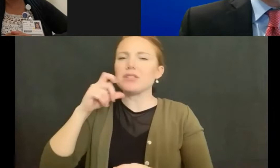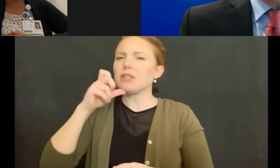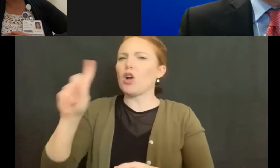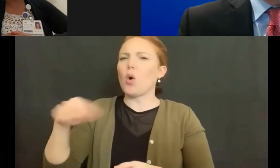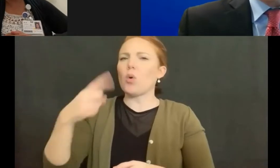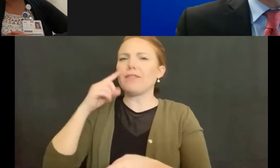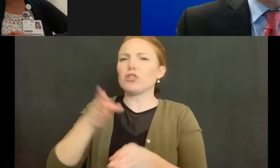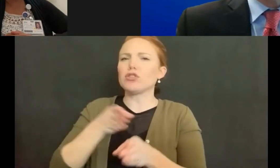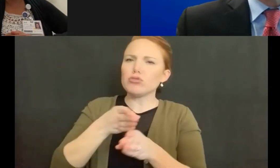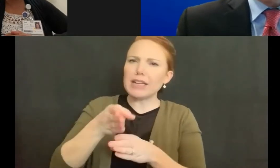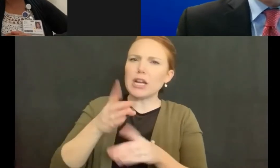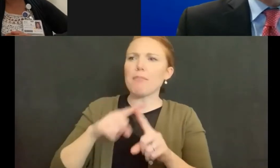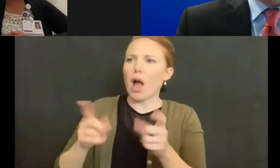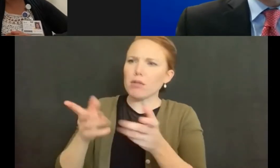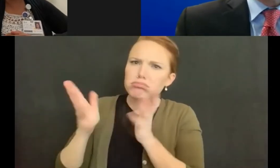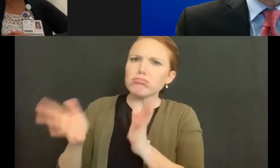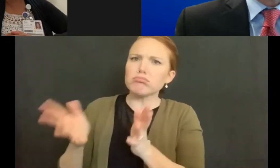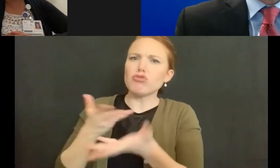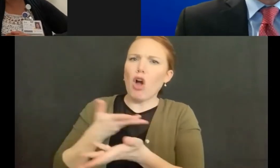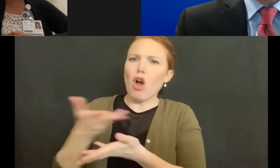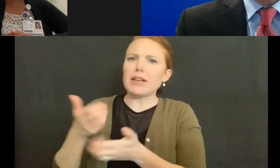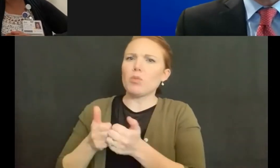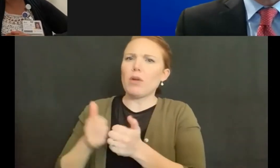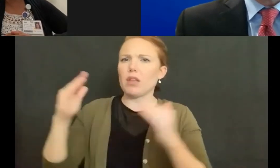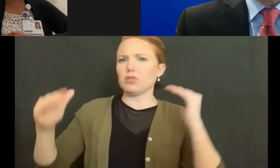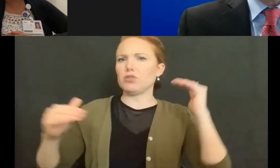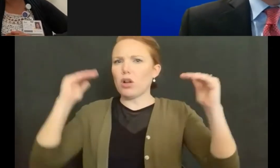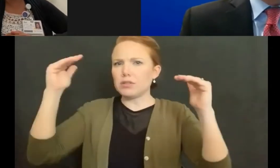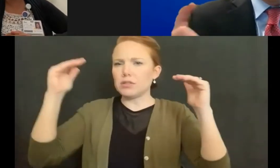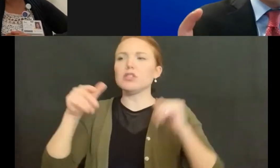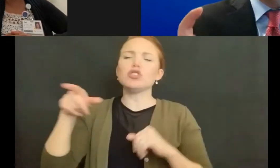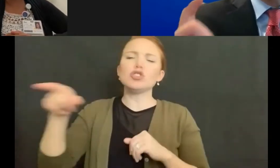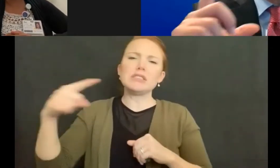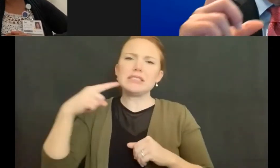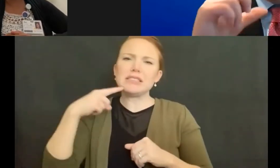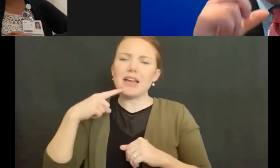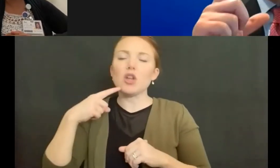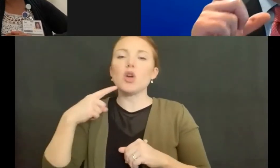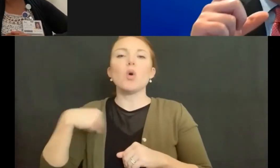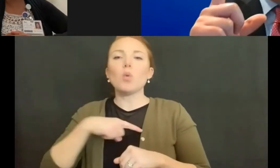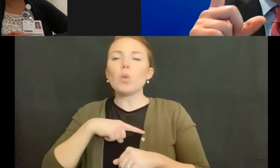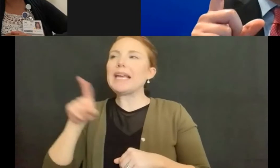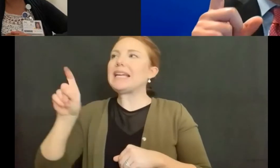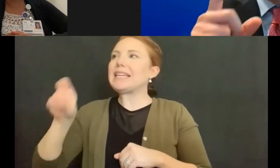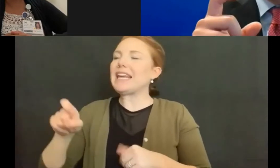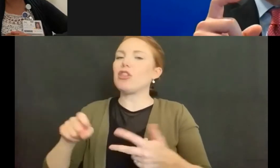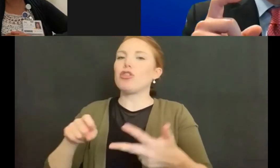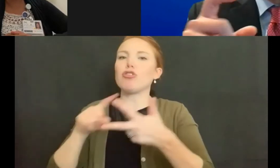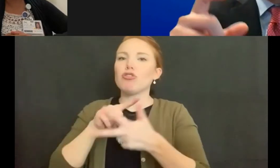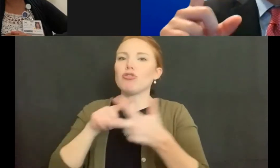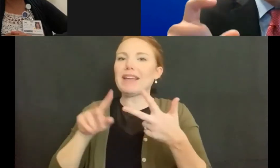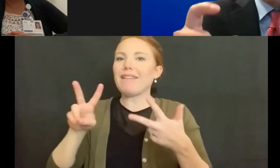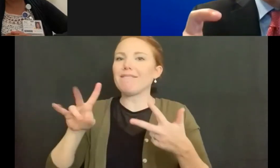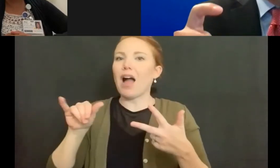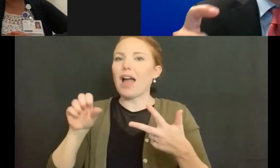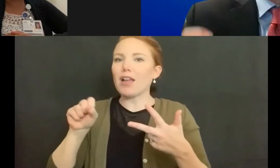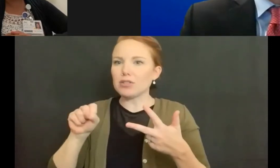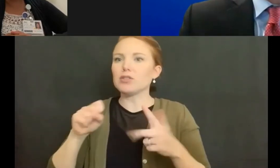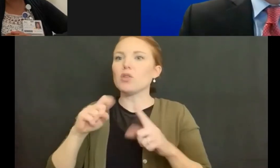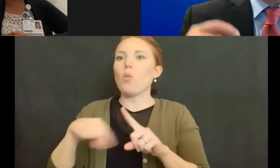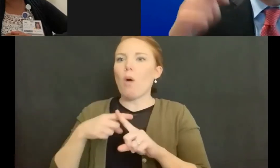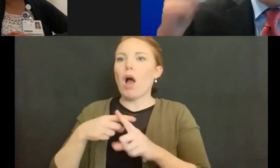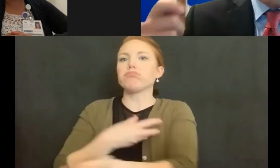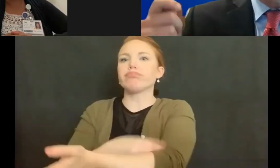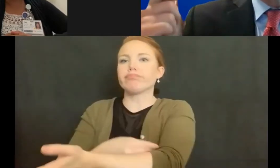just talking to adults, right? And what she said to me was, we need the 3 vials many times when they draw your blood.